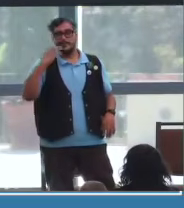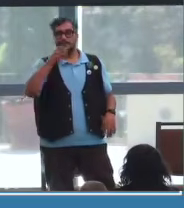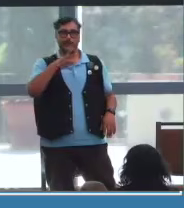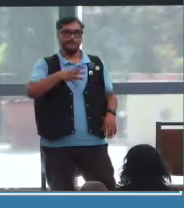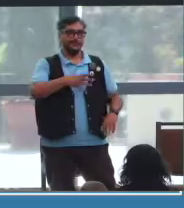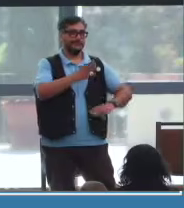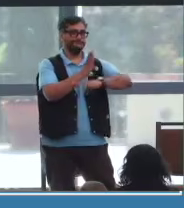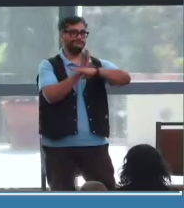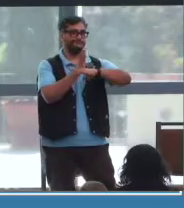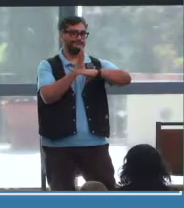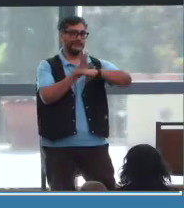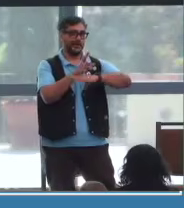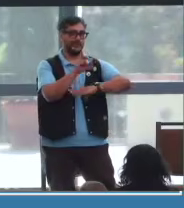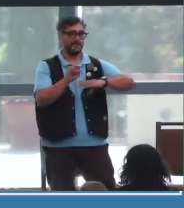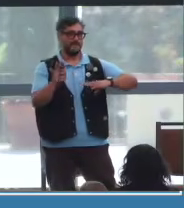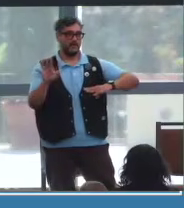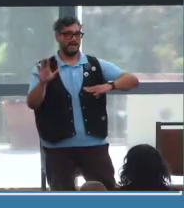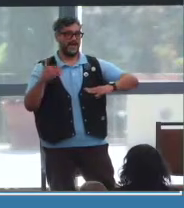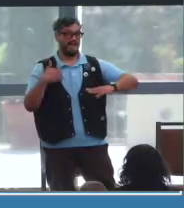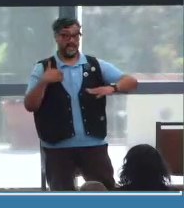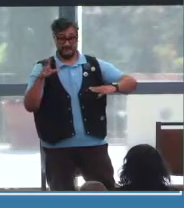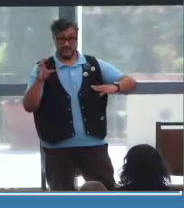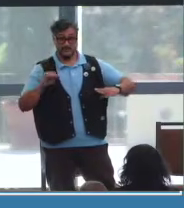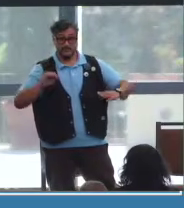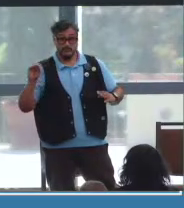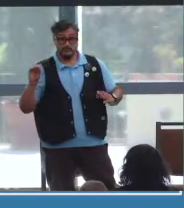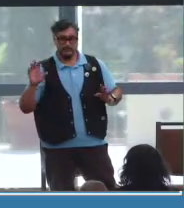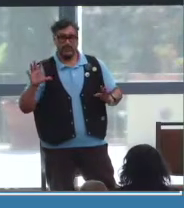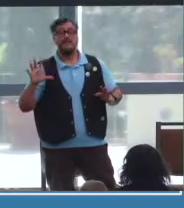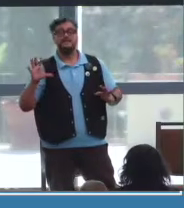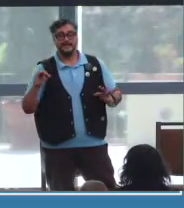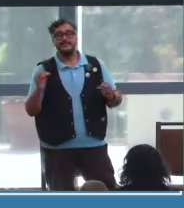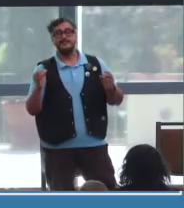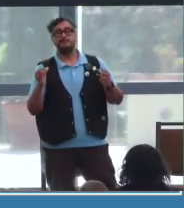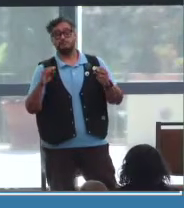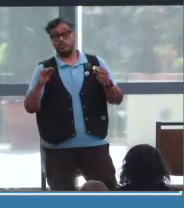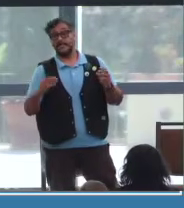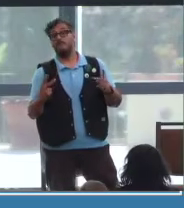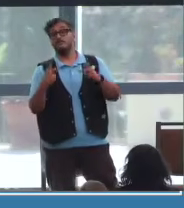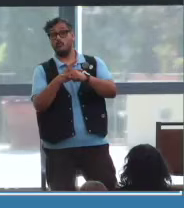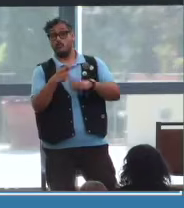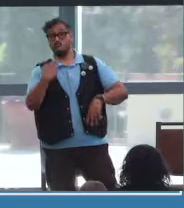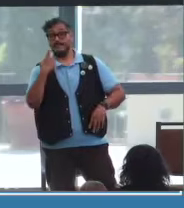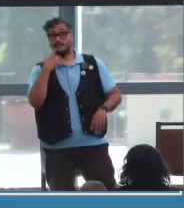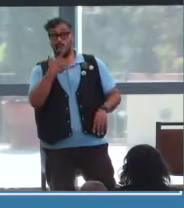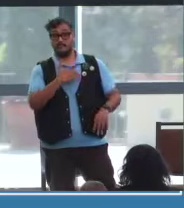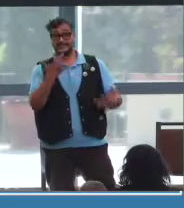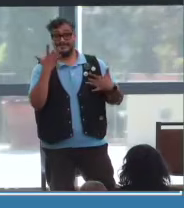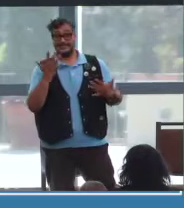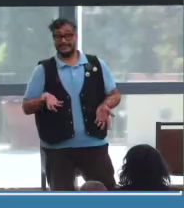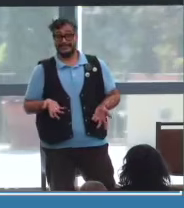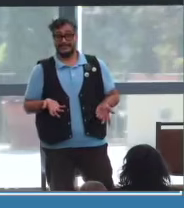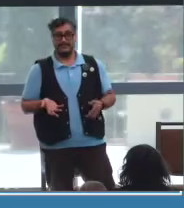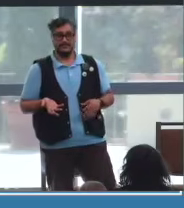of 30 and 45 have up to a 50 times higher risk of cardiovascular disease. That's one